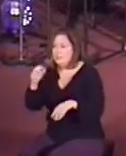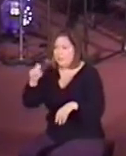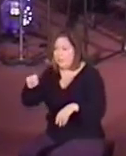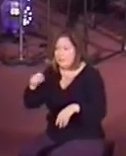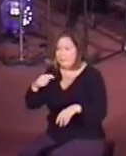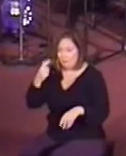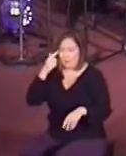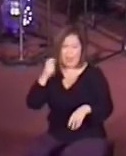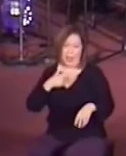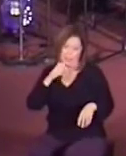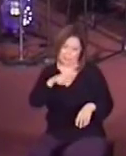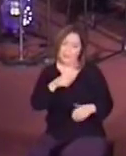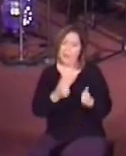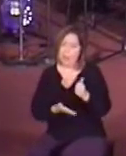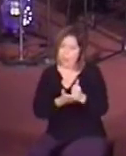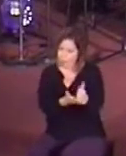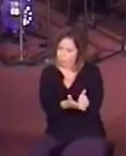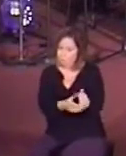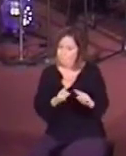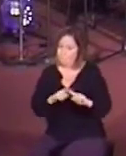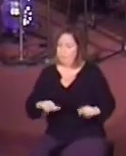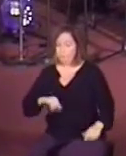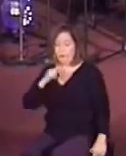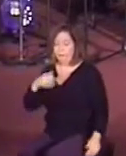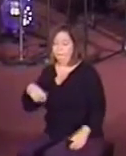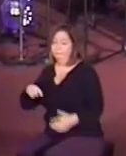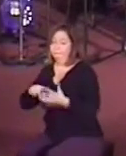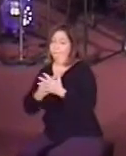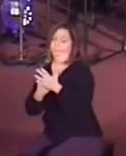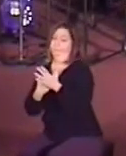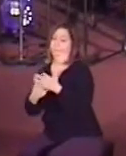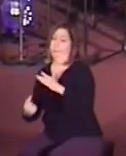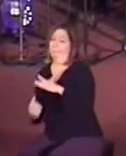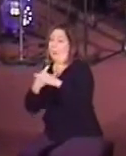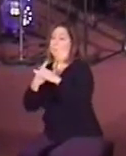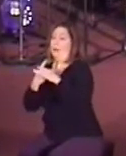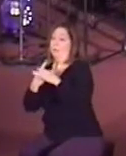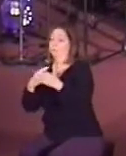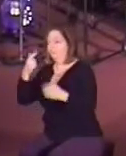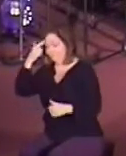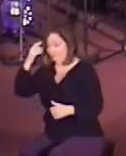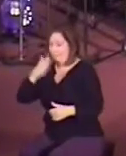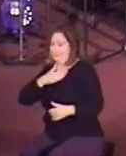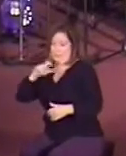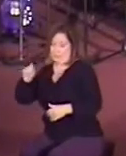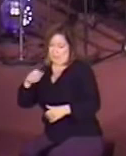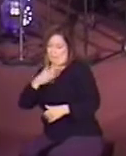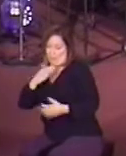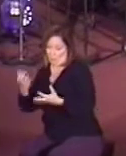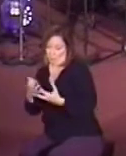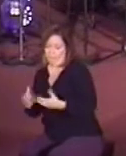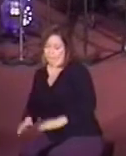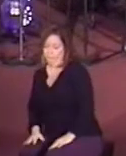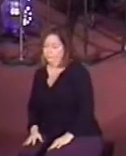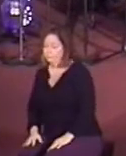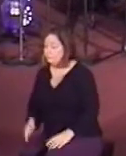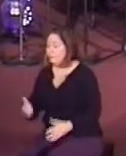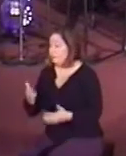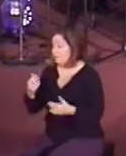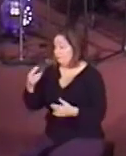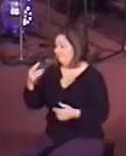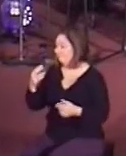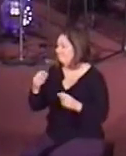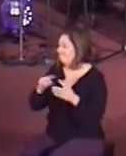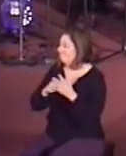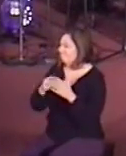help that person? But then pride kicks in, and you start thinking about what you need and what you want, and somehow you